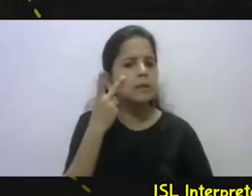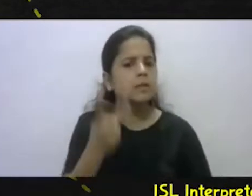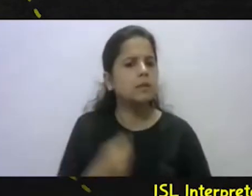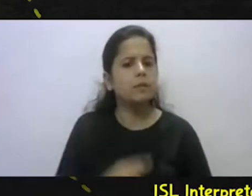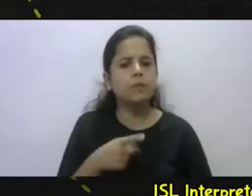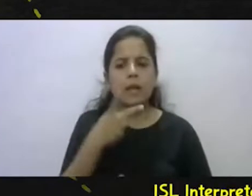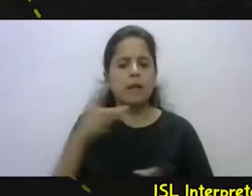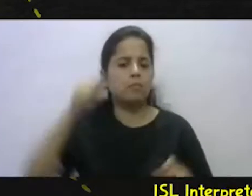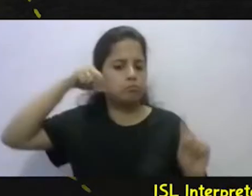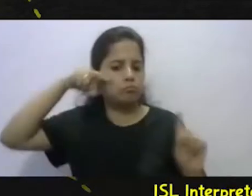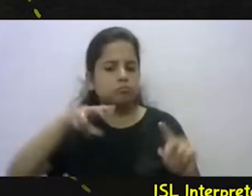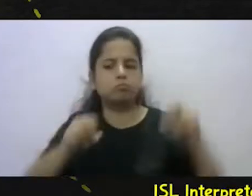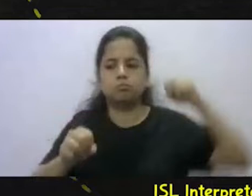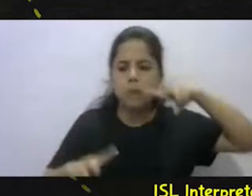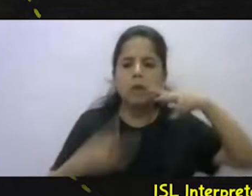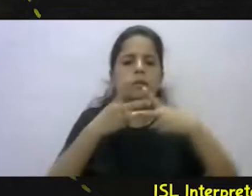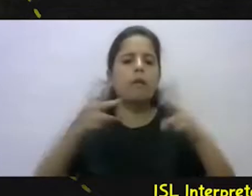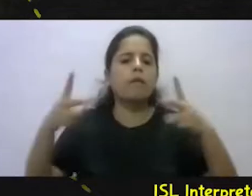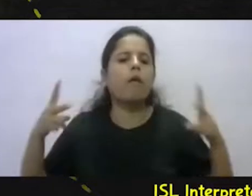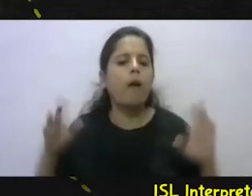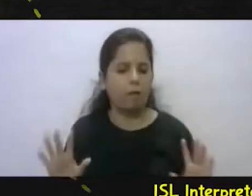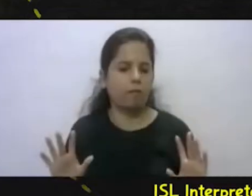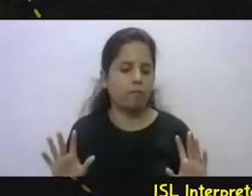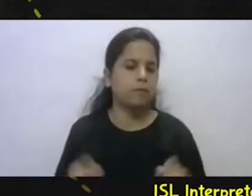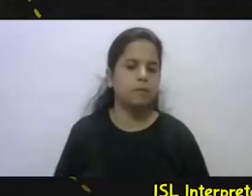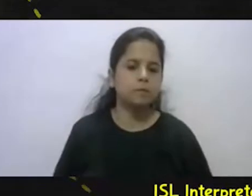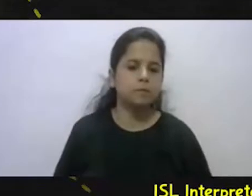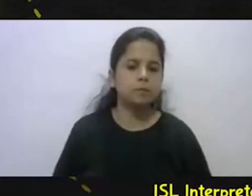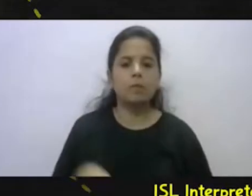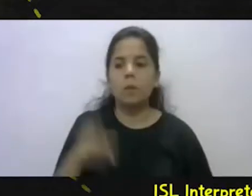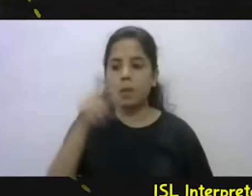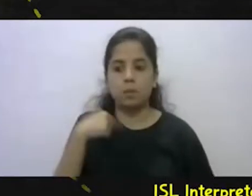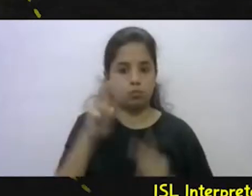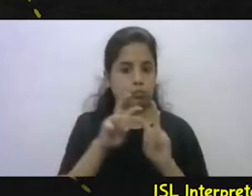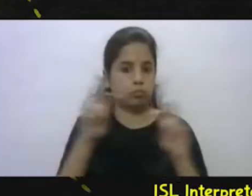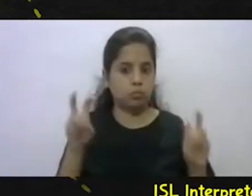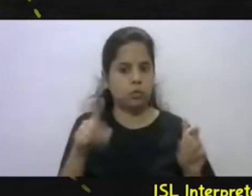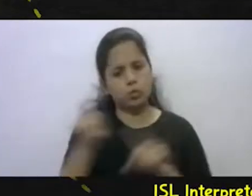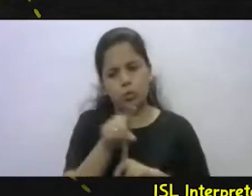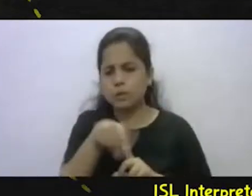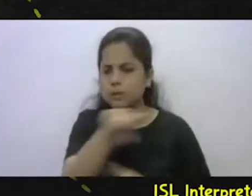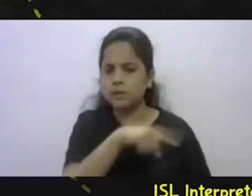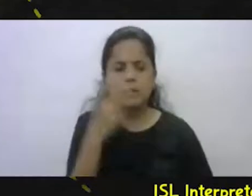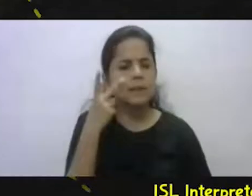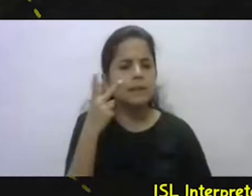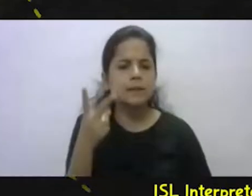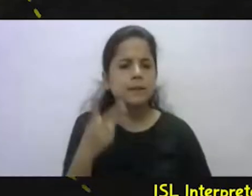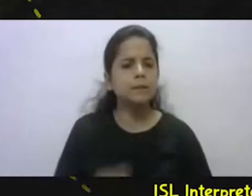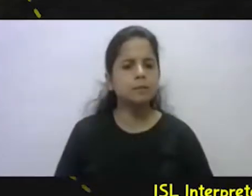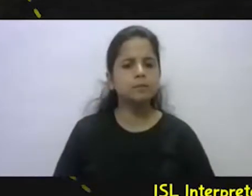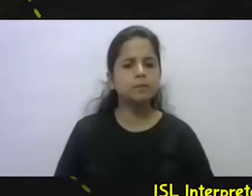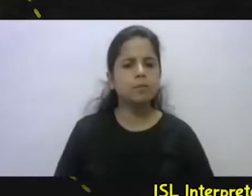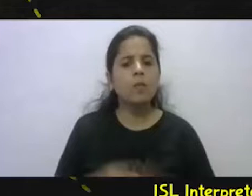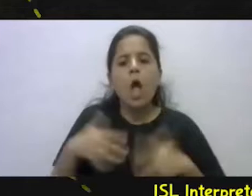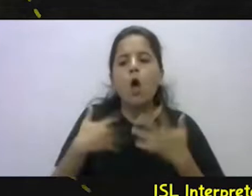from different perspectives by our eminent panelists. And you'll also see how we want